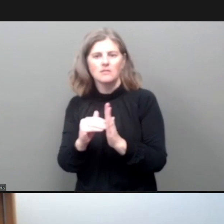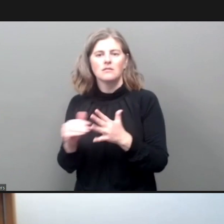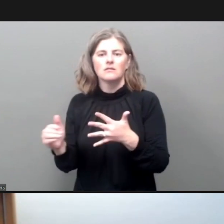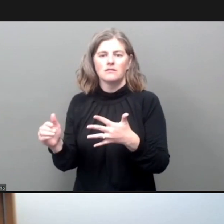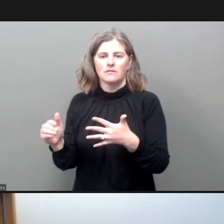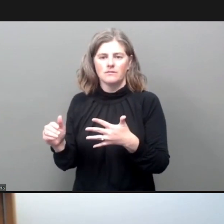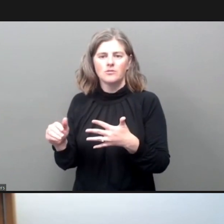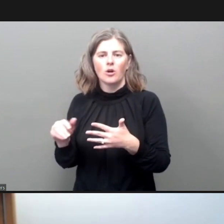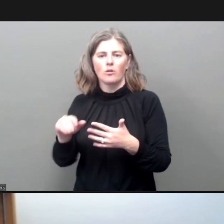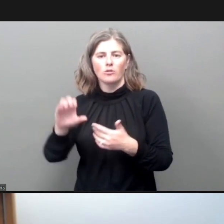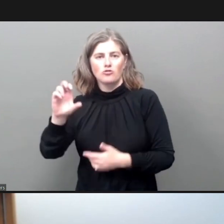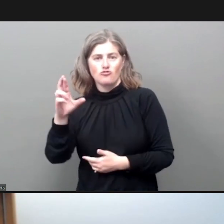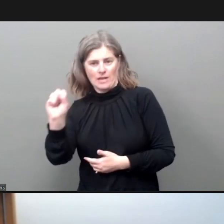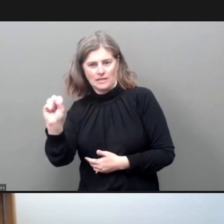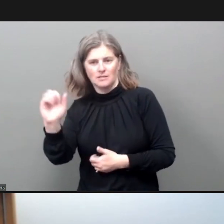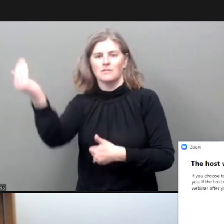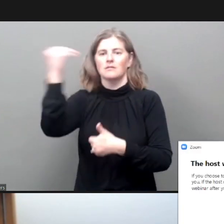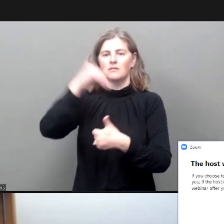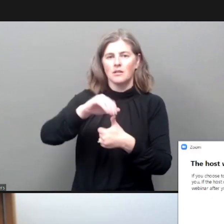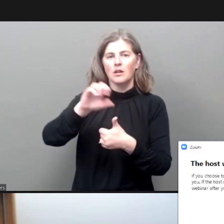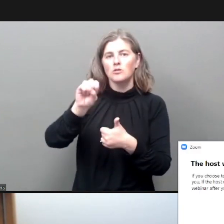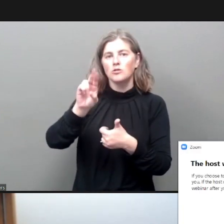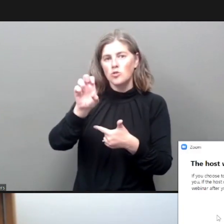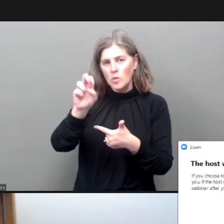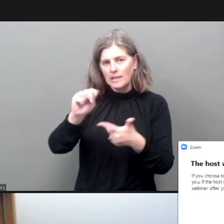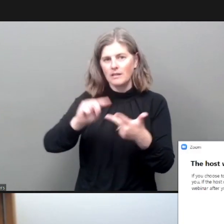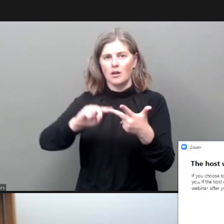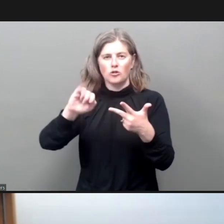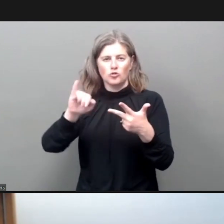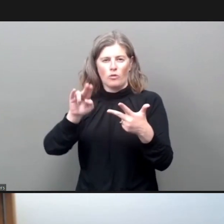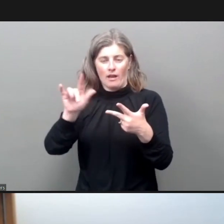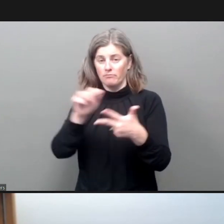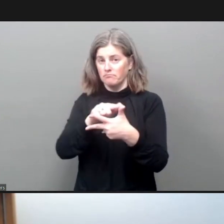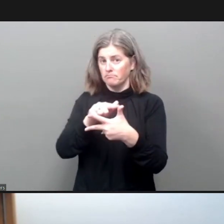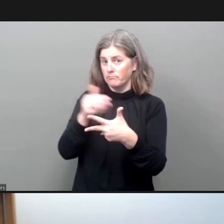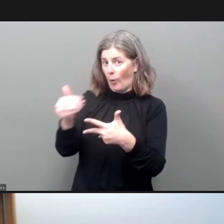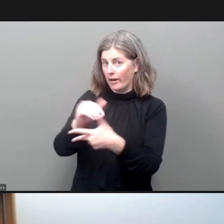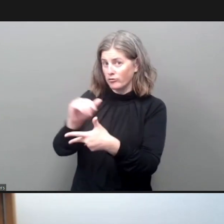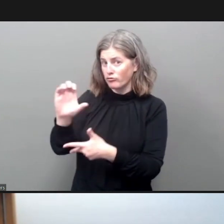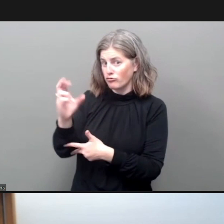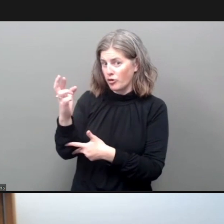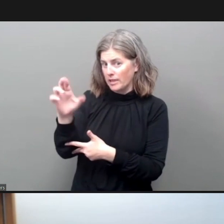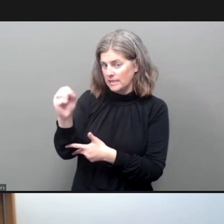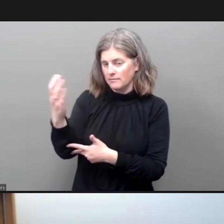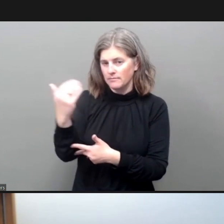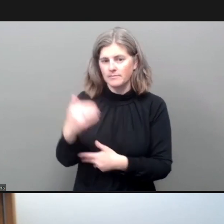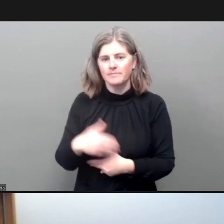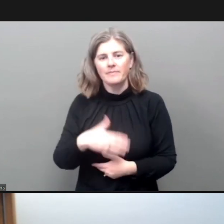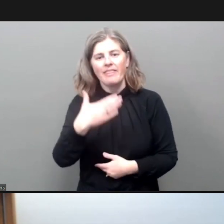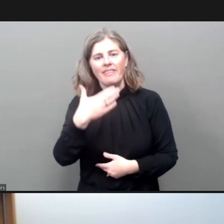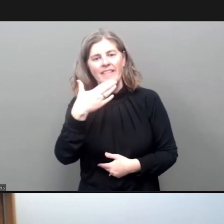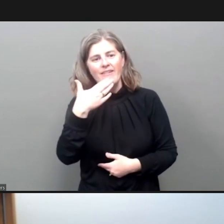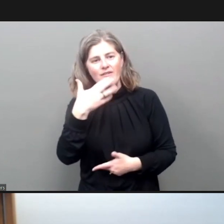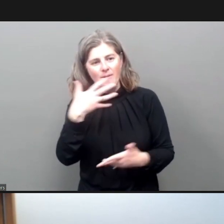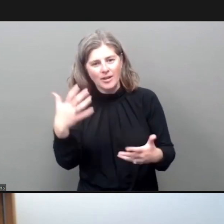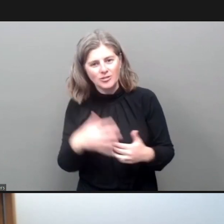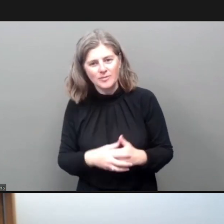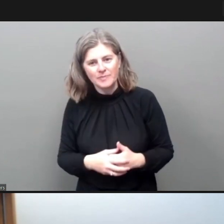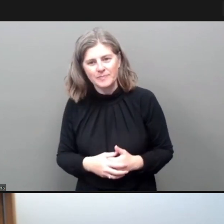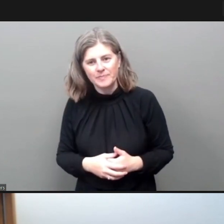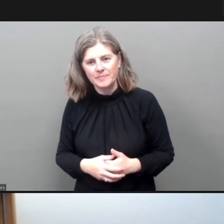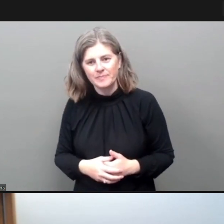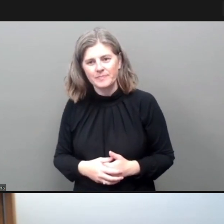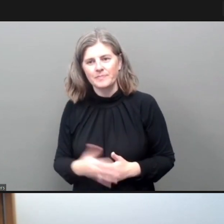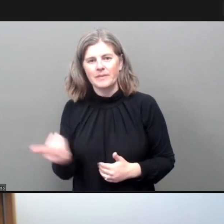Susan Bryan, followed by Julia Goldberg. Chris, you are unmuted. Hey there, thank you very much. This again,